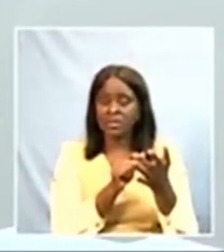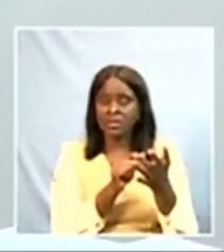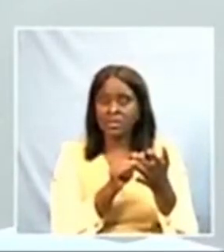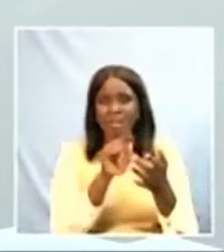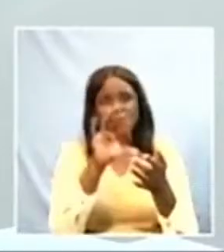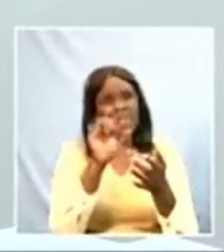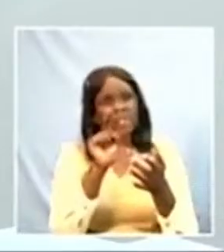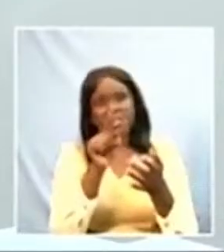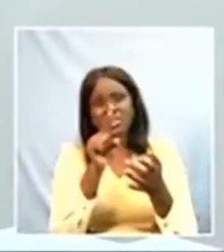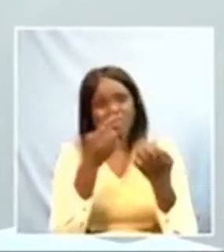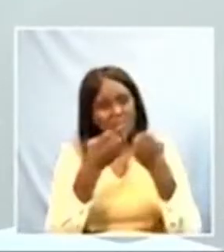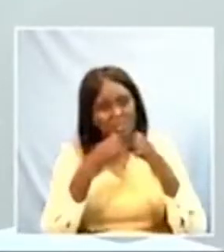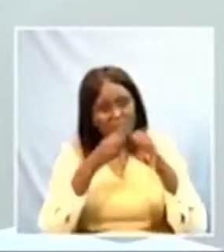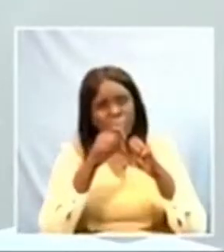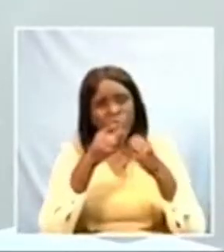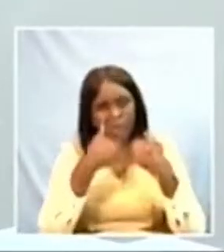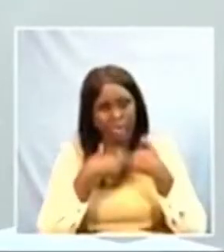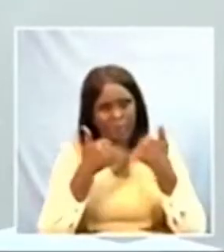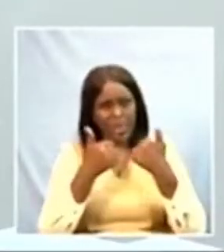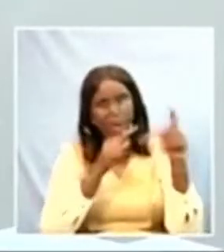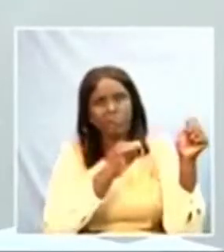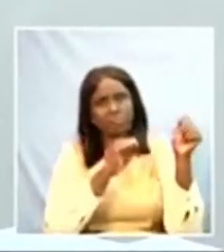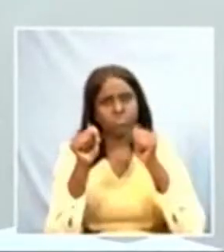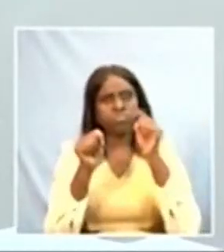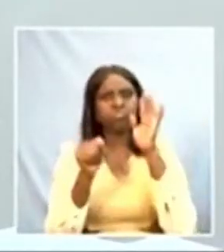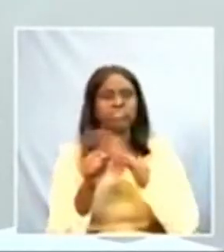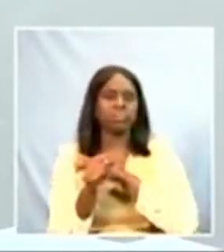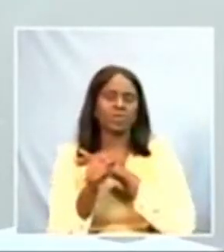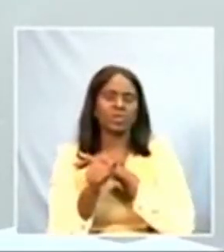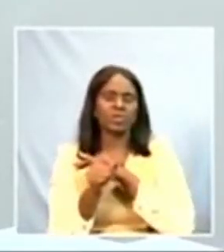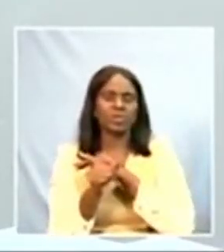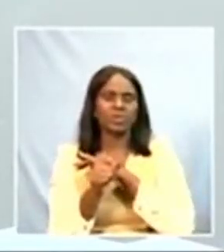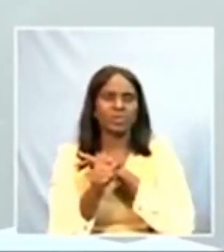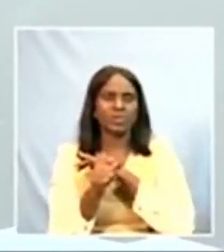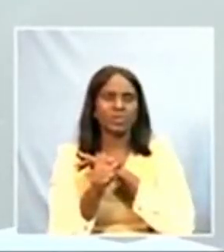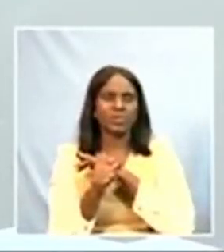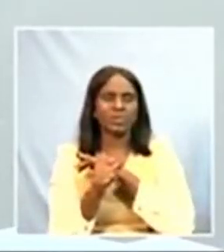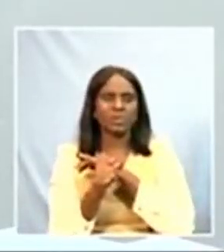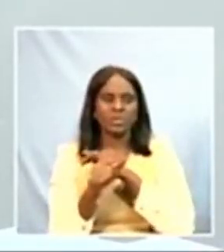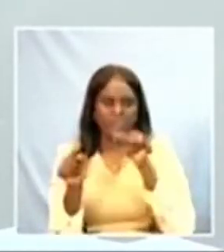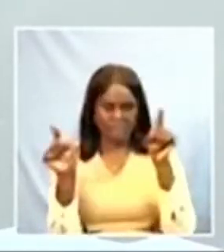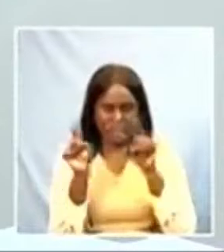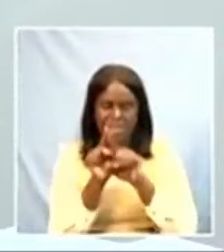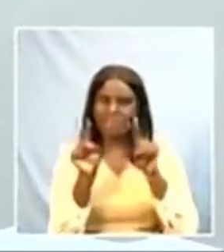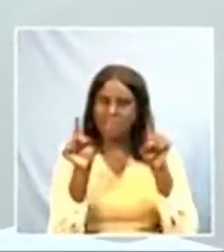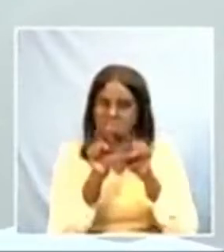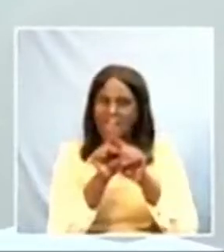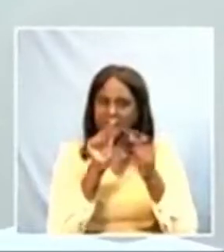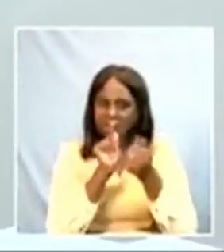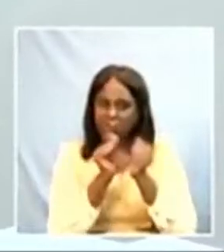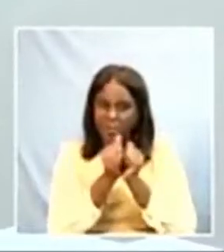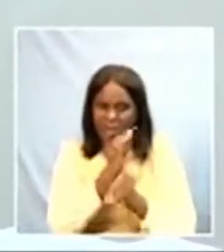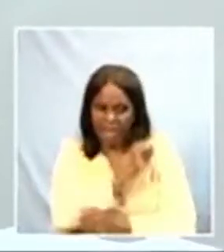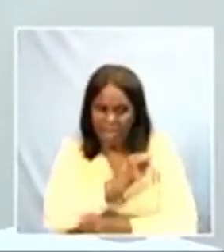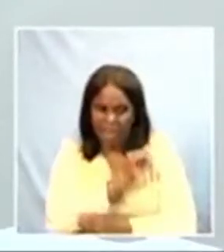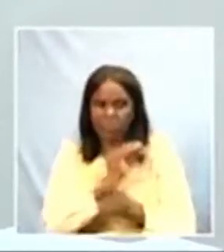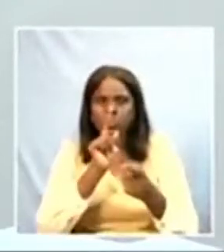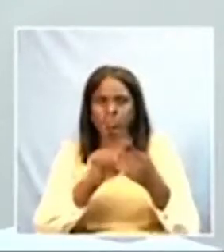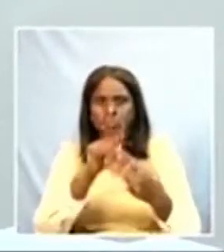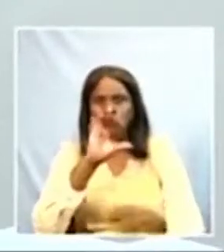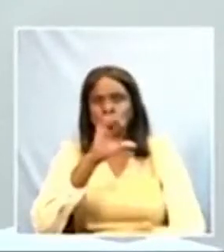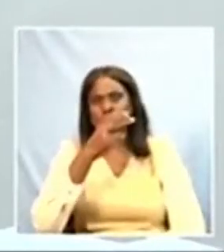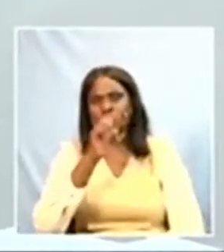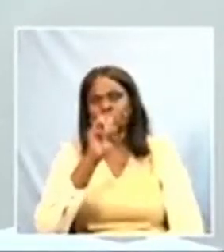Council Secretary, even you have now been transferred, you take the same attitude to